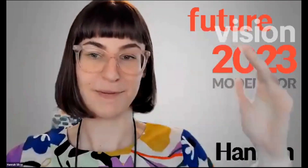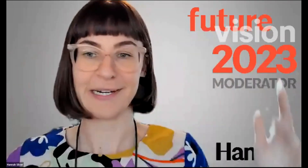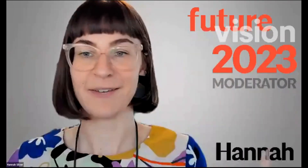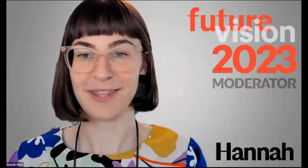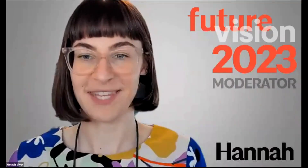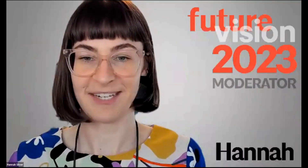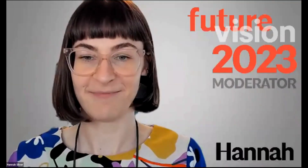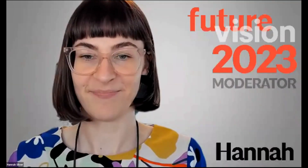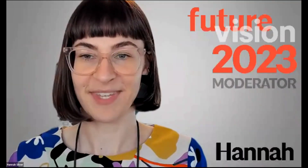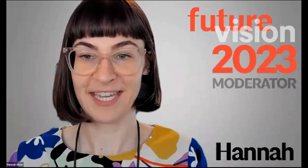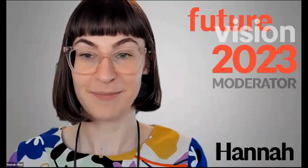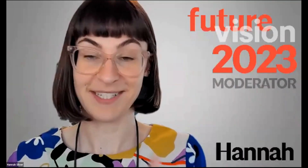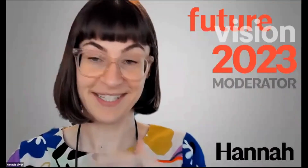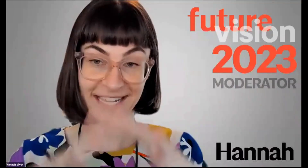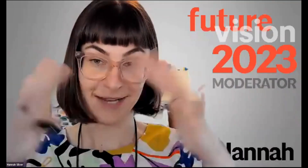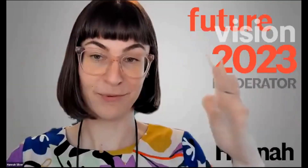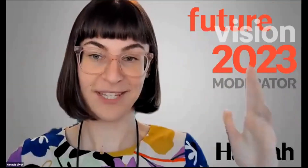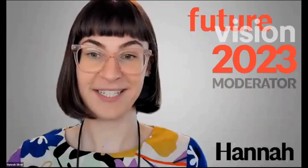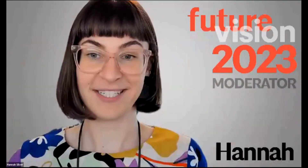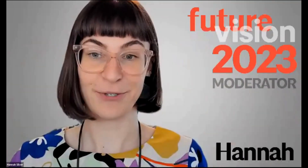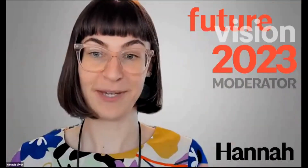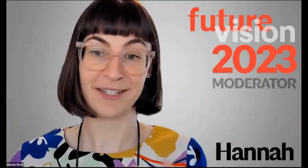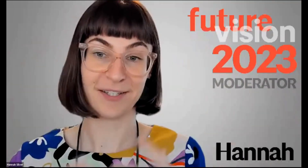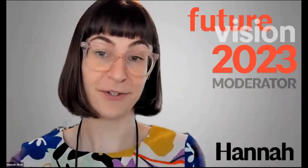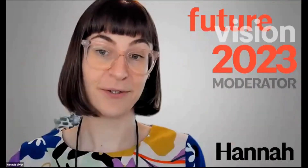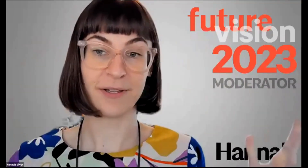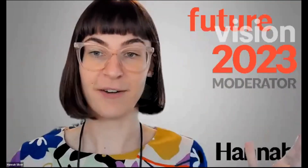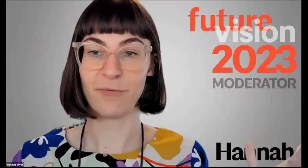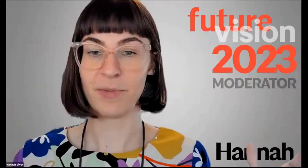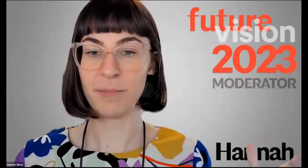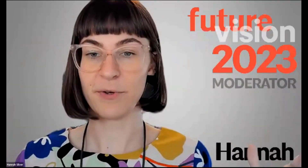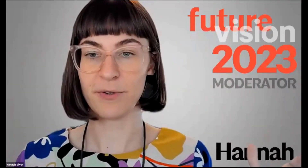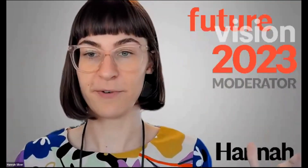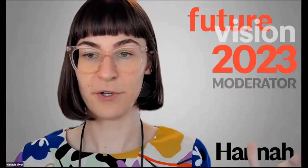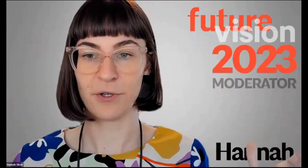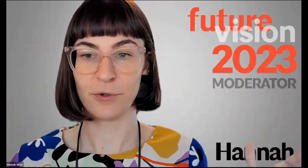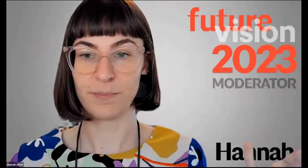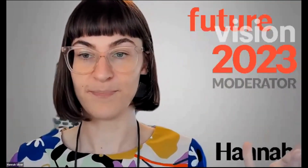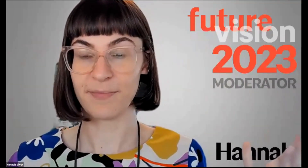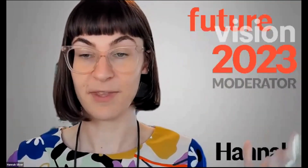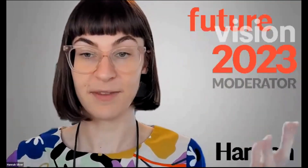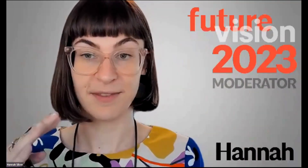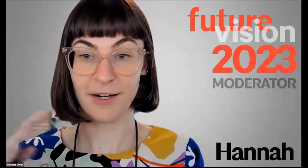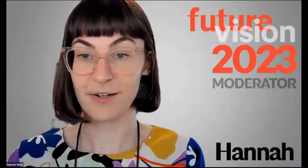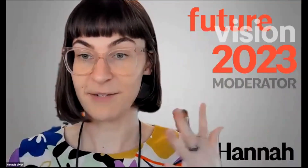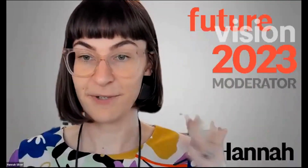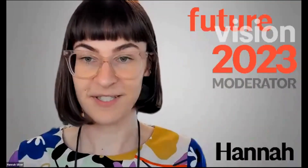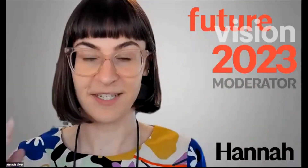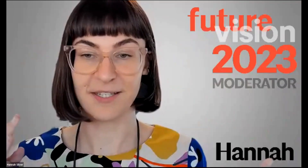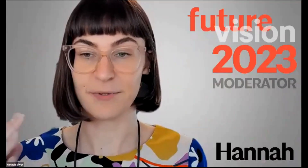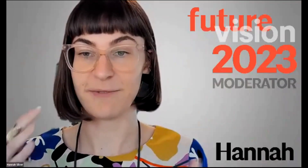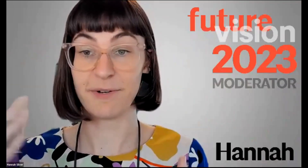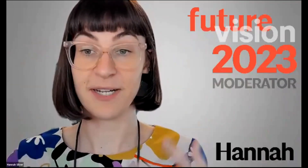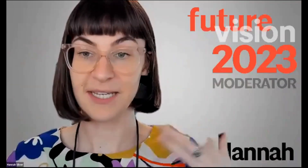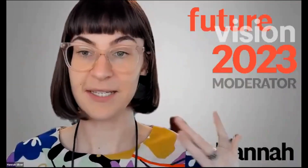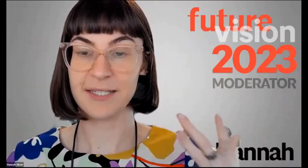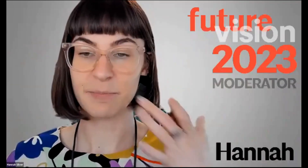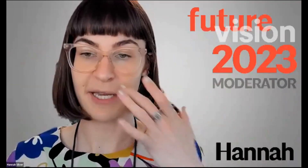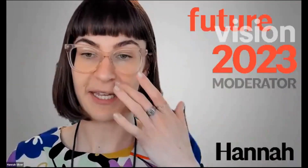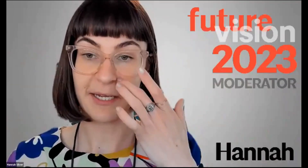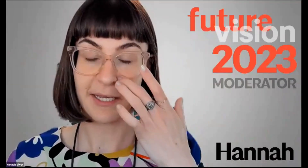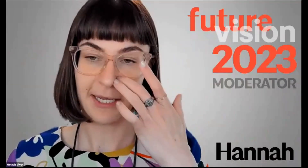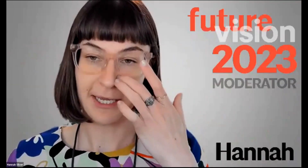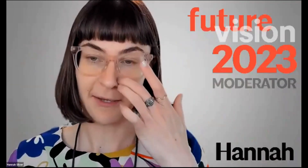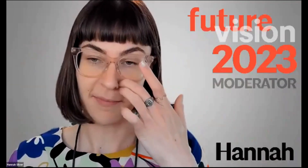system we're working within has been set up really to exclude a lot of people for whom there are differences or different